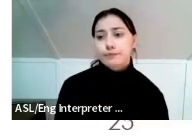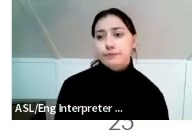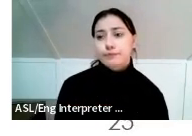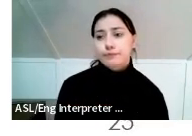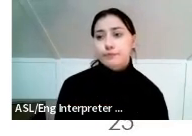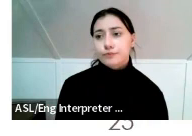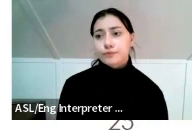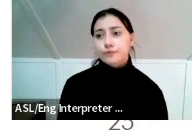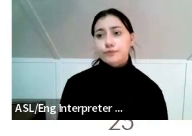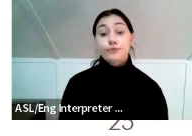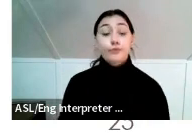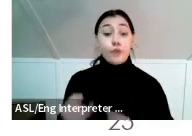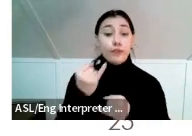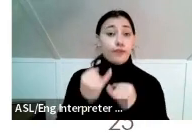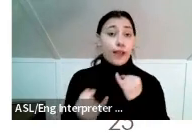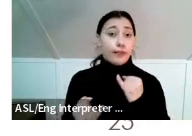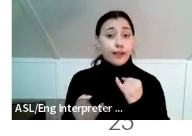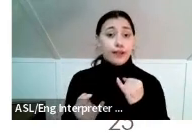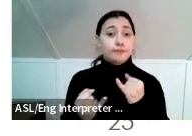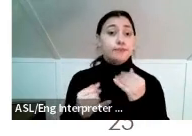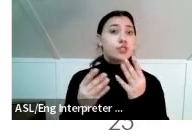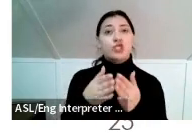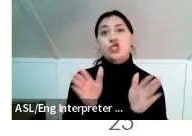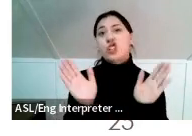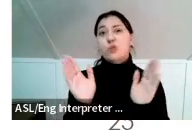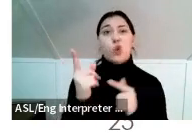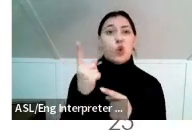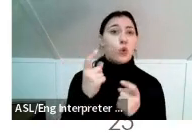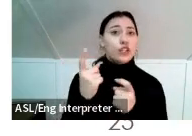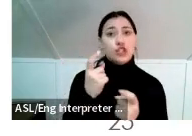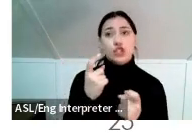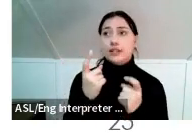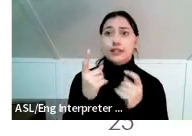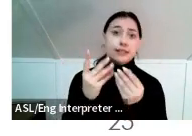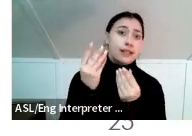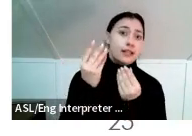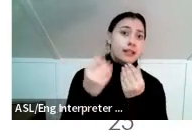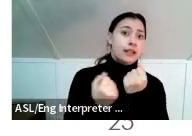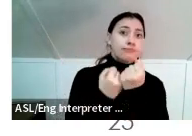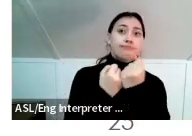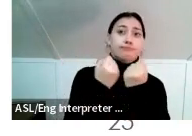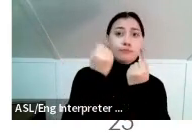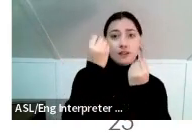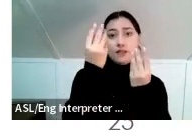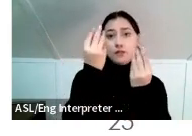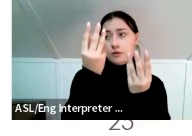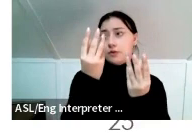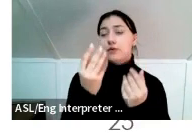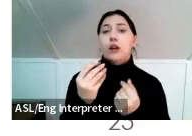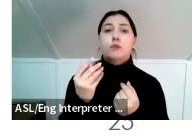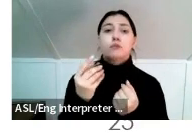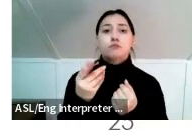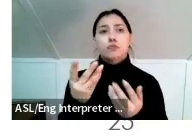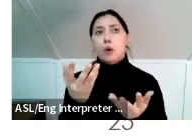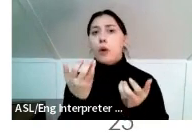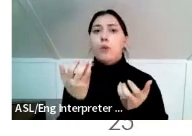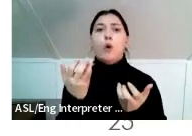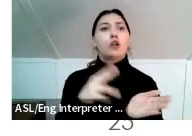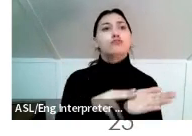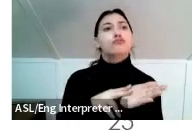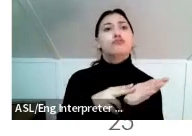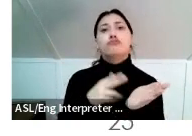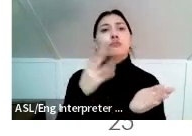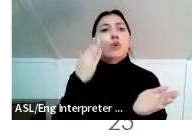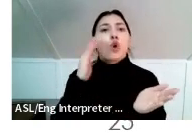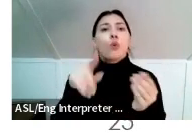And then finally, we have just some general questions, additional information that we'd like to get about your organization.